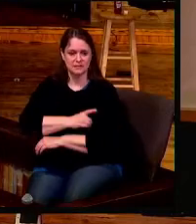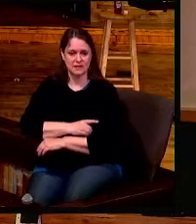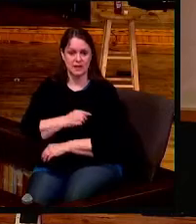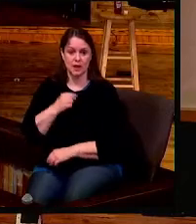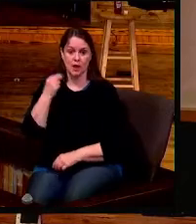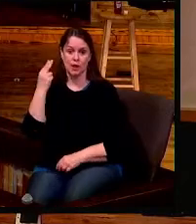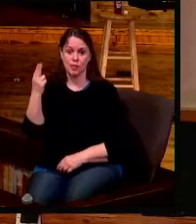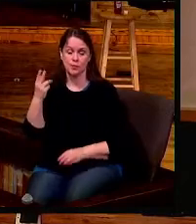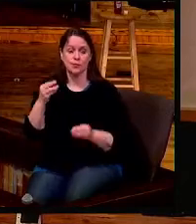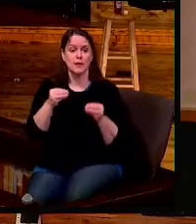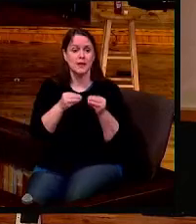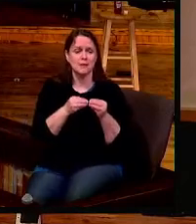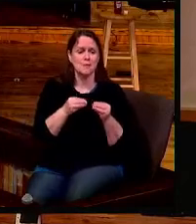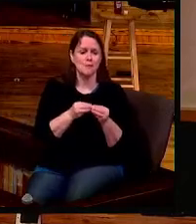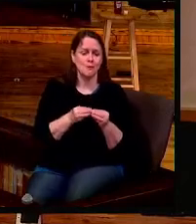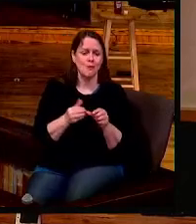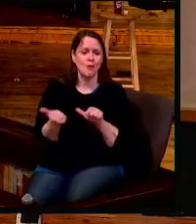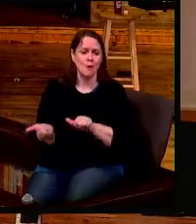ranks today,